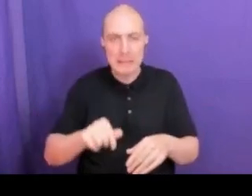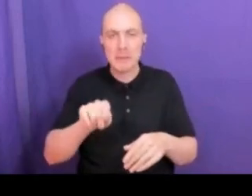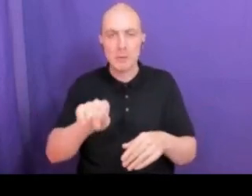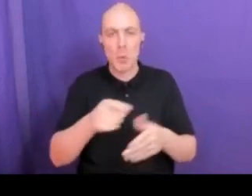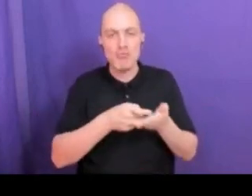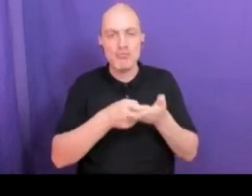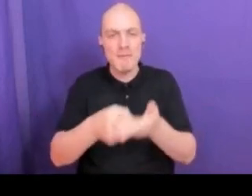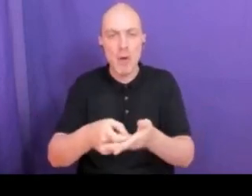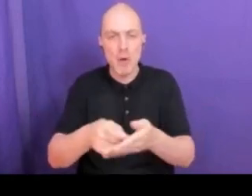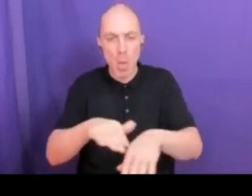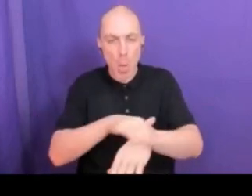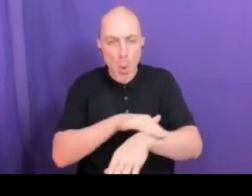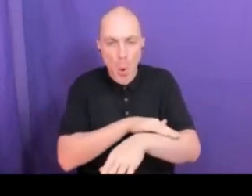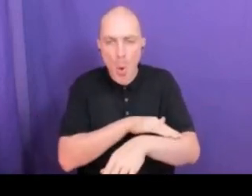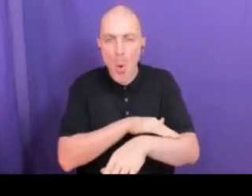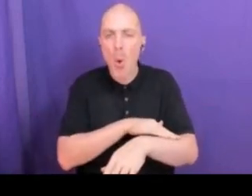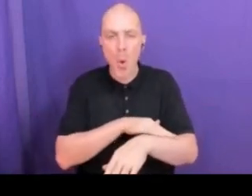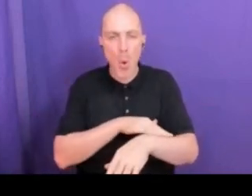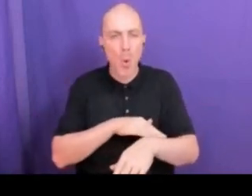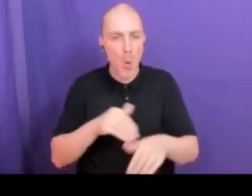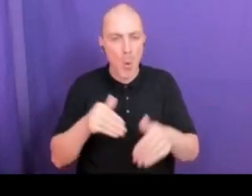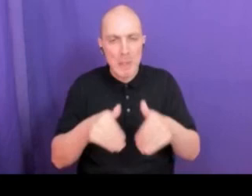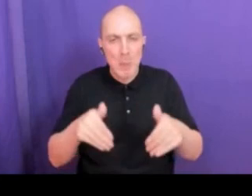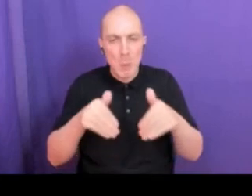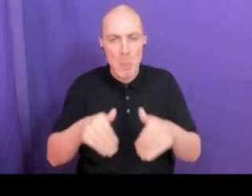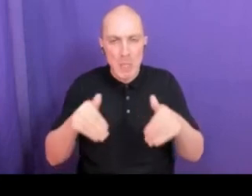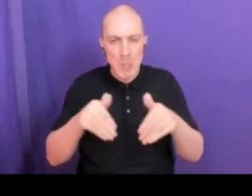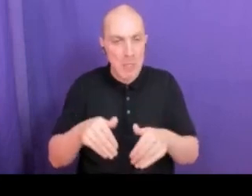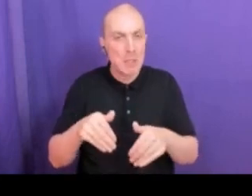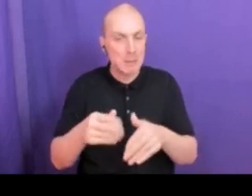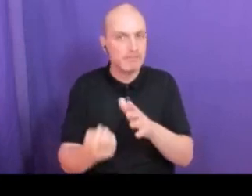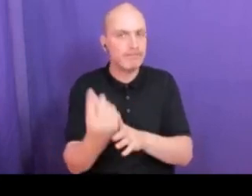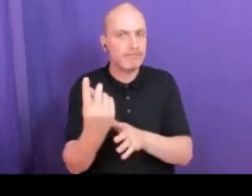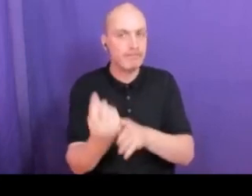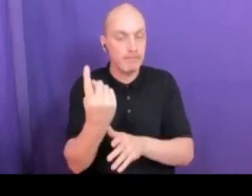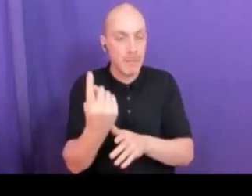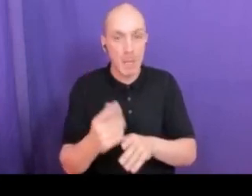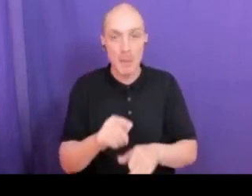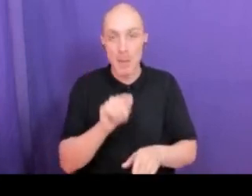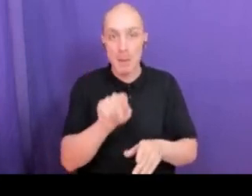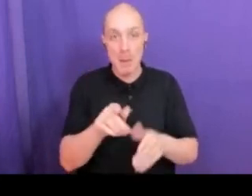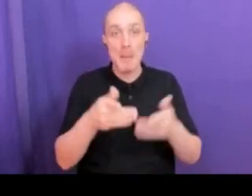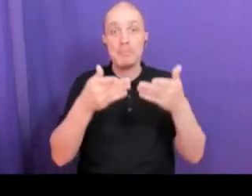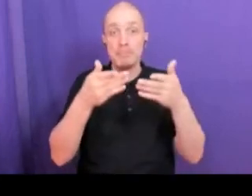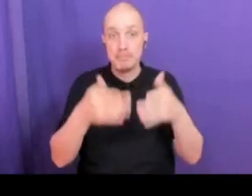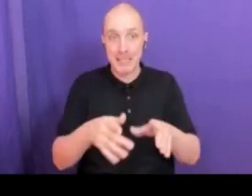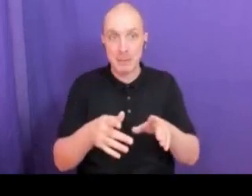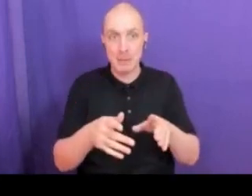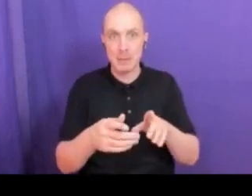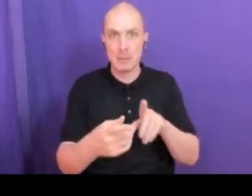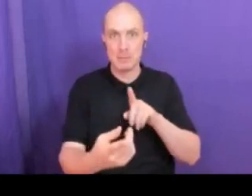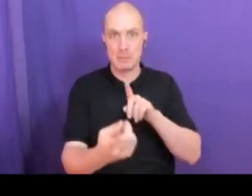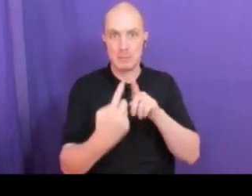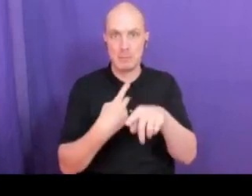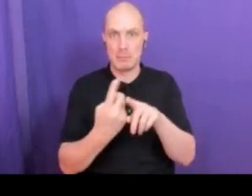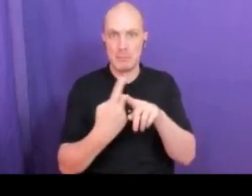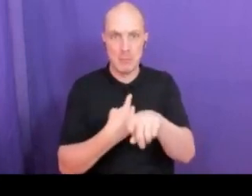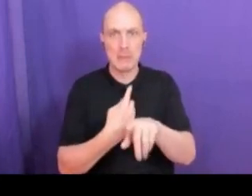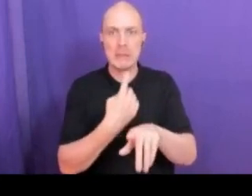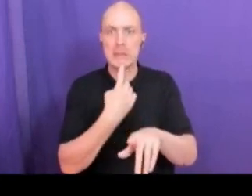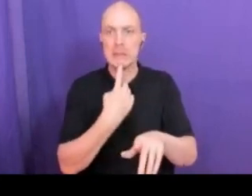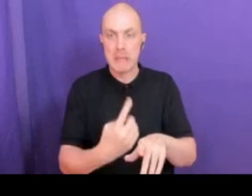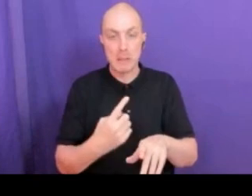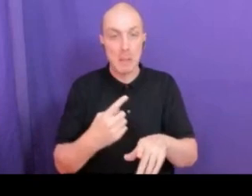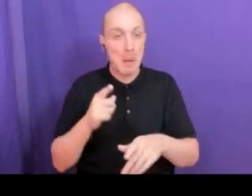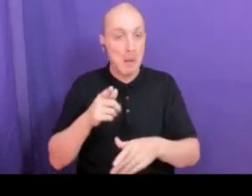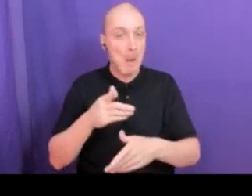But there was a lot of people who provided really good insight into, well, this is how we've run the clinic in the past. This is what worked really well. We've